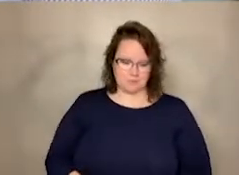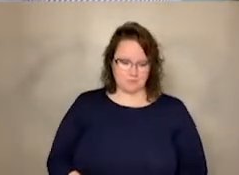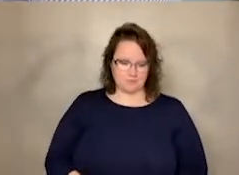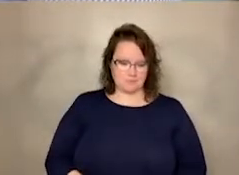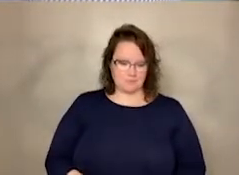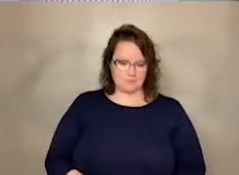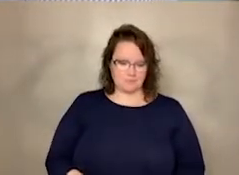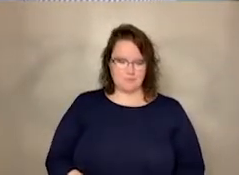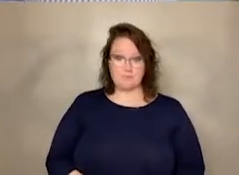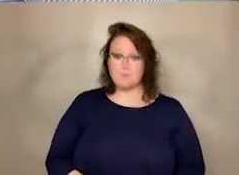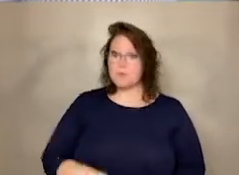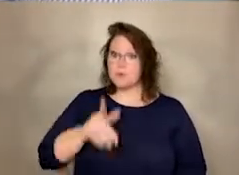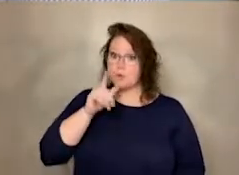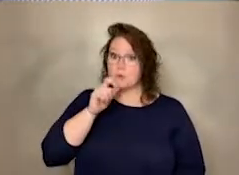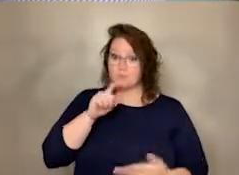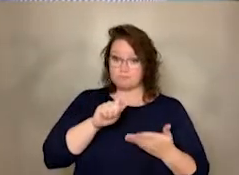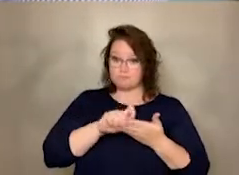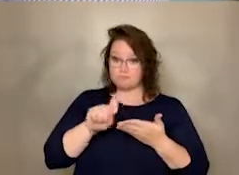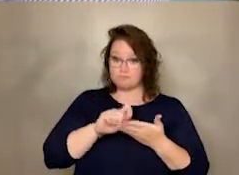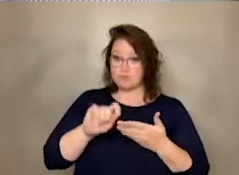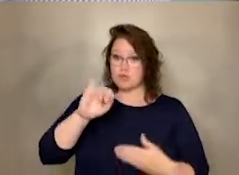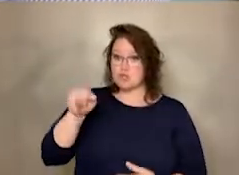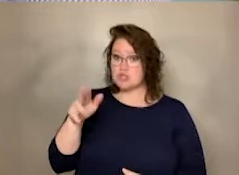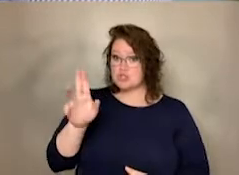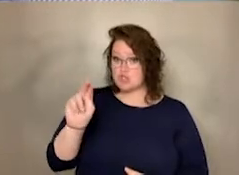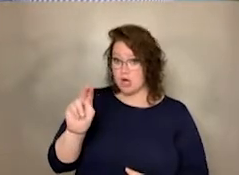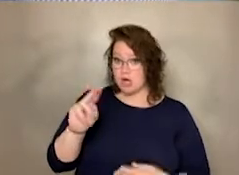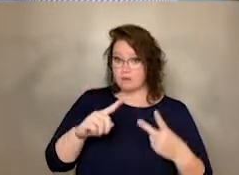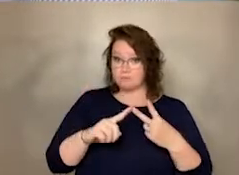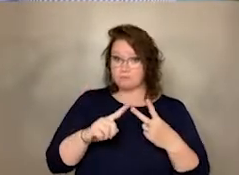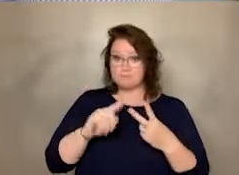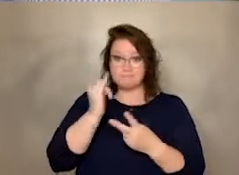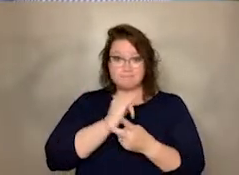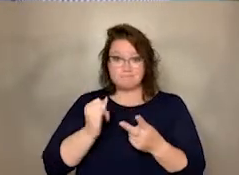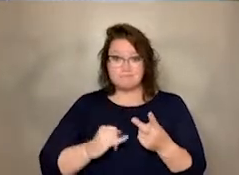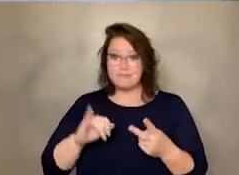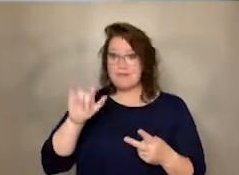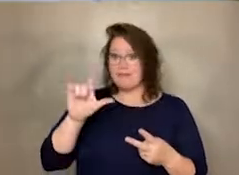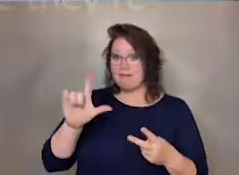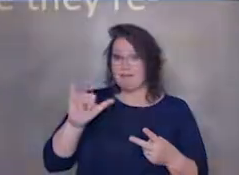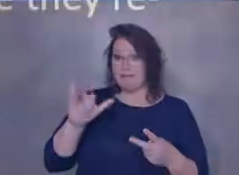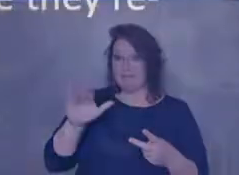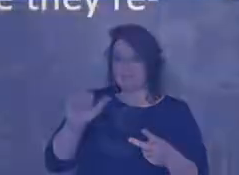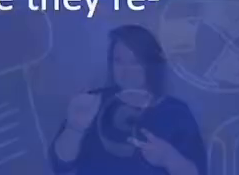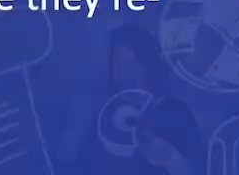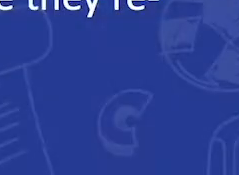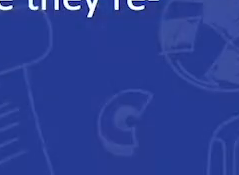to the Zoo by John Lithgow, illustrated by Lisa Hernandez.